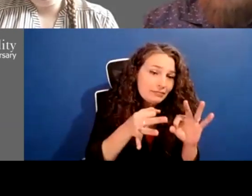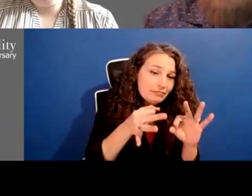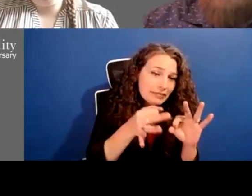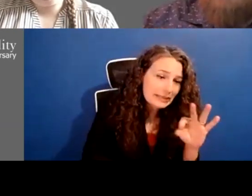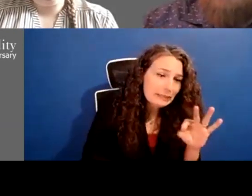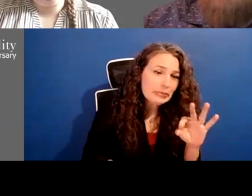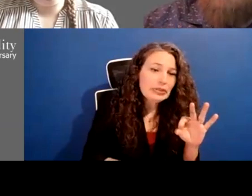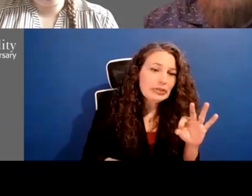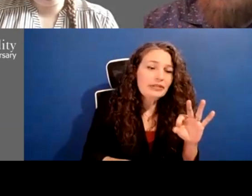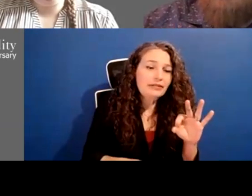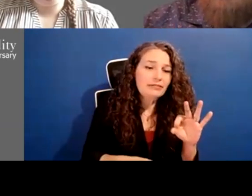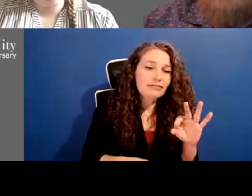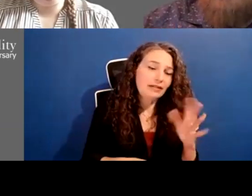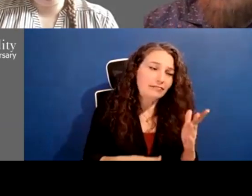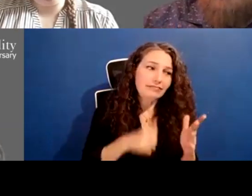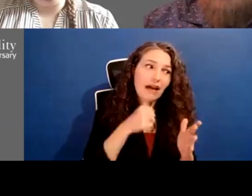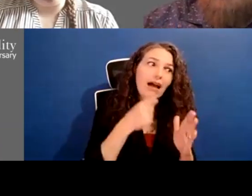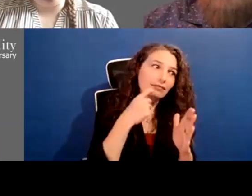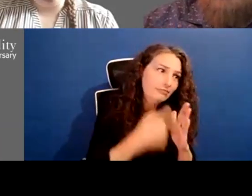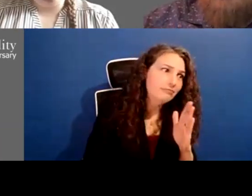So.